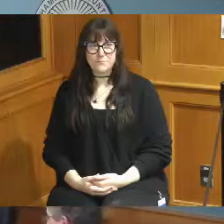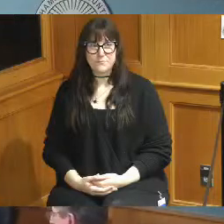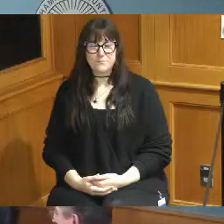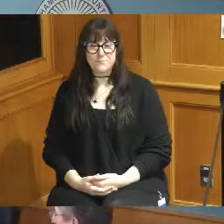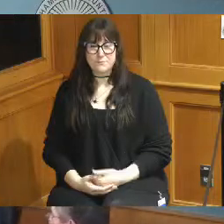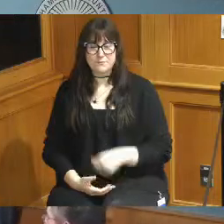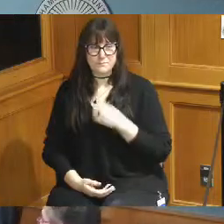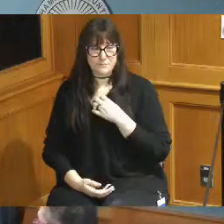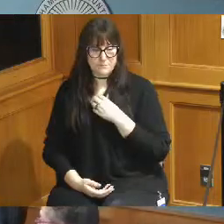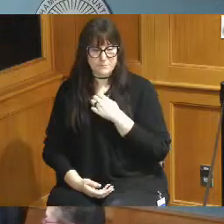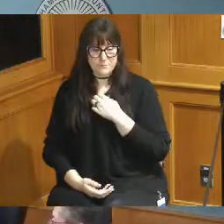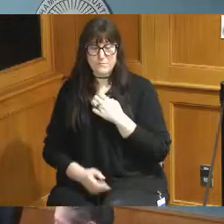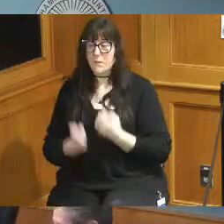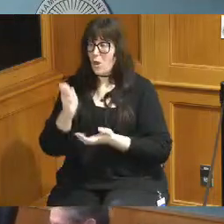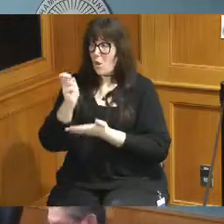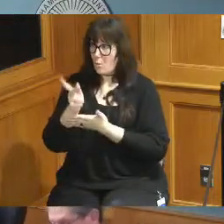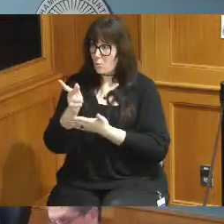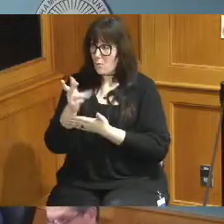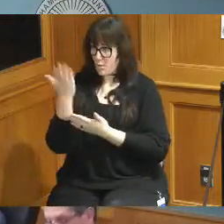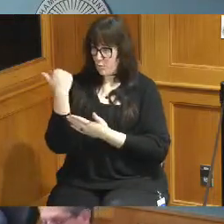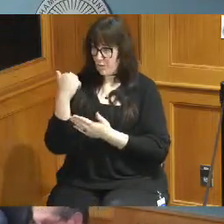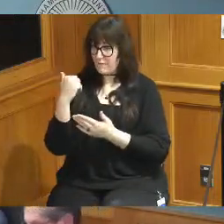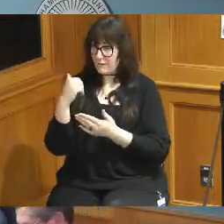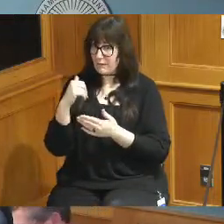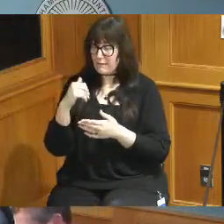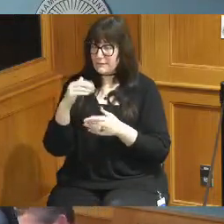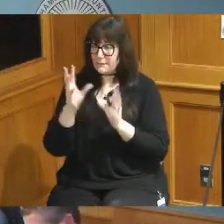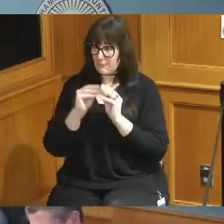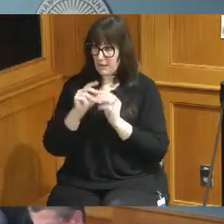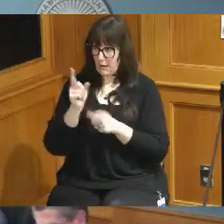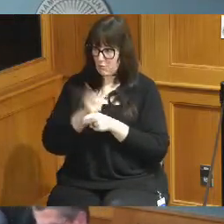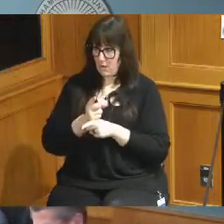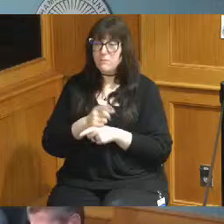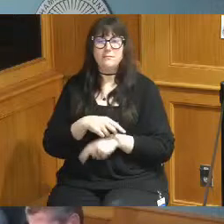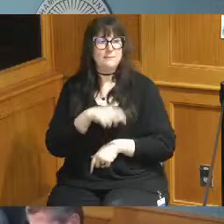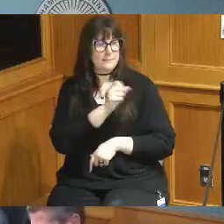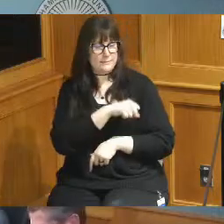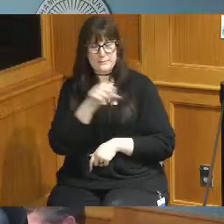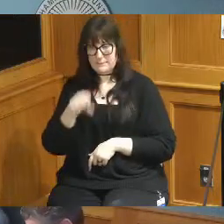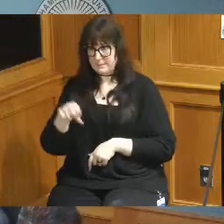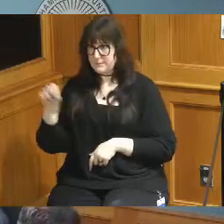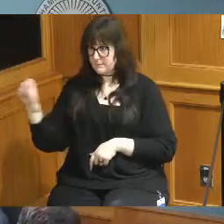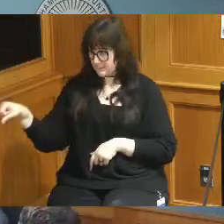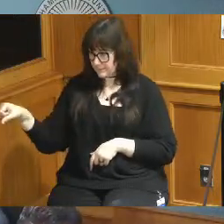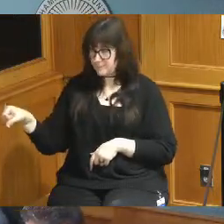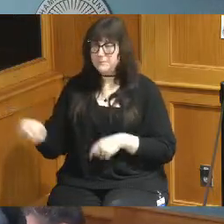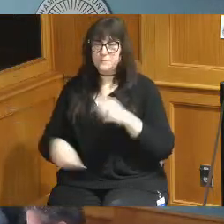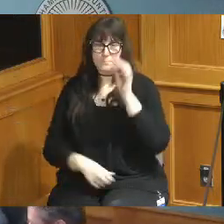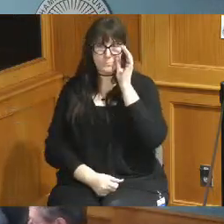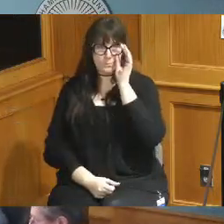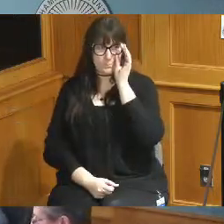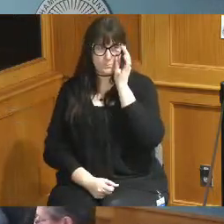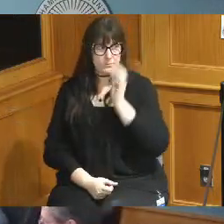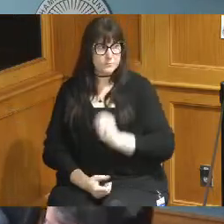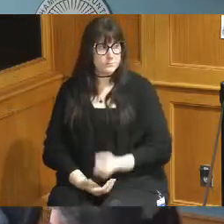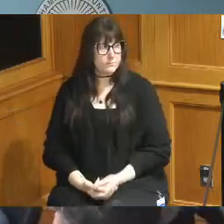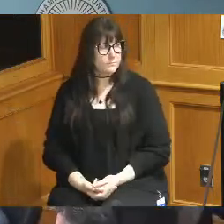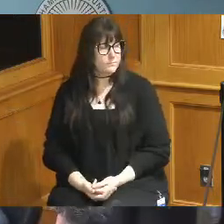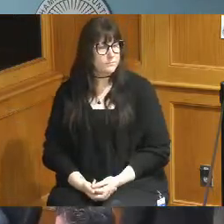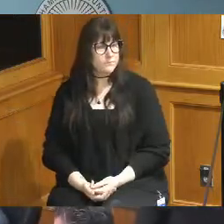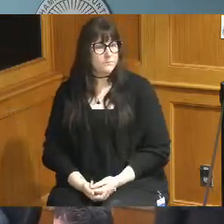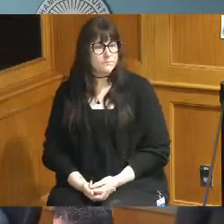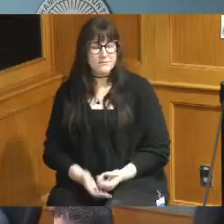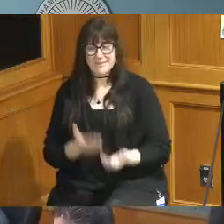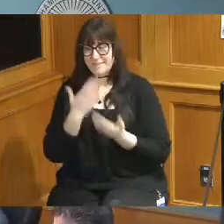Going to move that we approve of the minutes of the previous session. Second. Commissioner Driehaus. Yes. Commissioner Summer-Odumas. Yes. Commissioner Reese. Yes. Thank